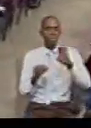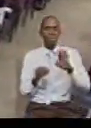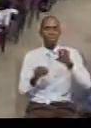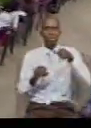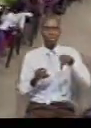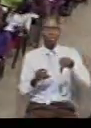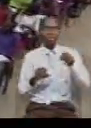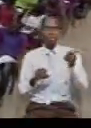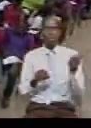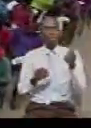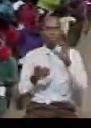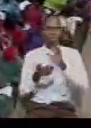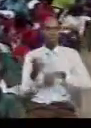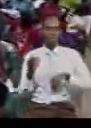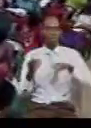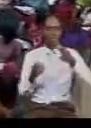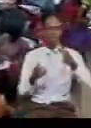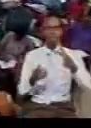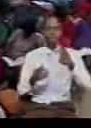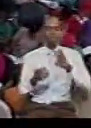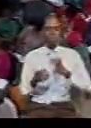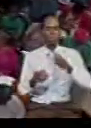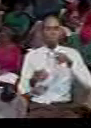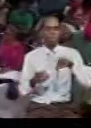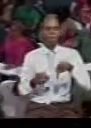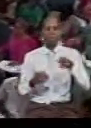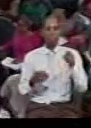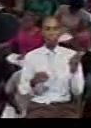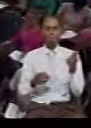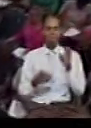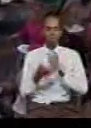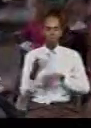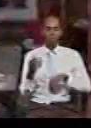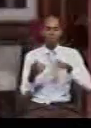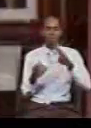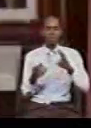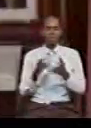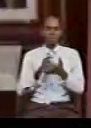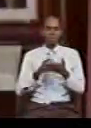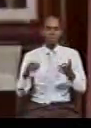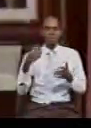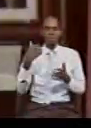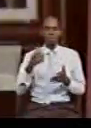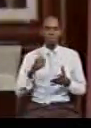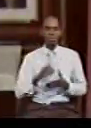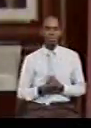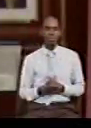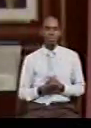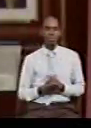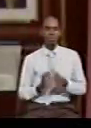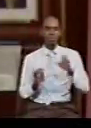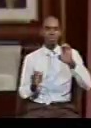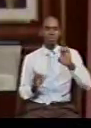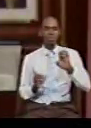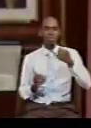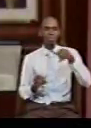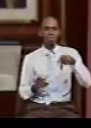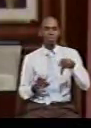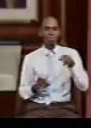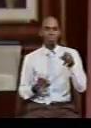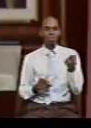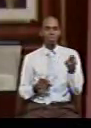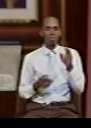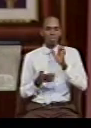6. And I read from verse 10. Ephesians chapter